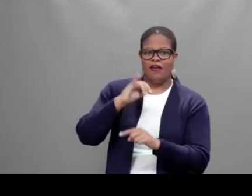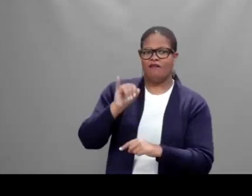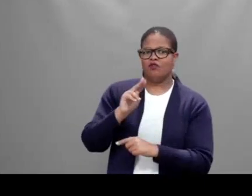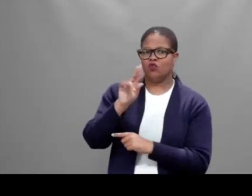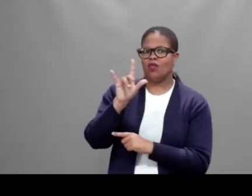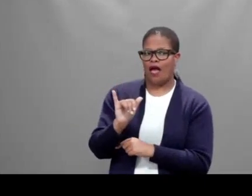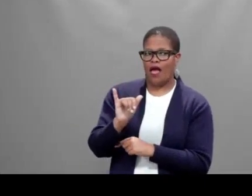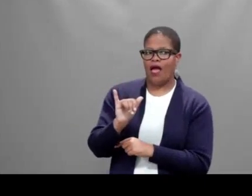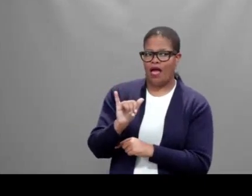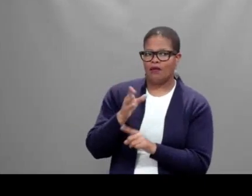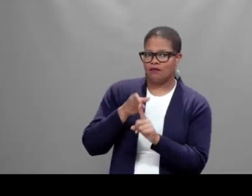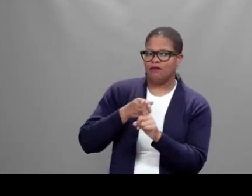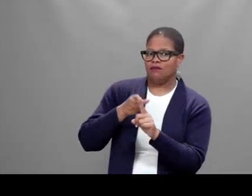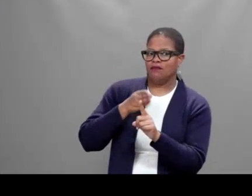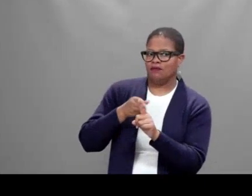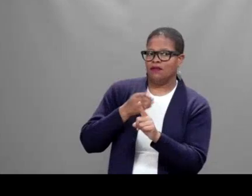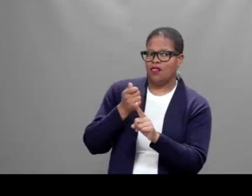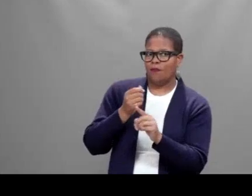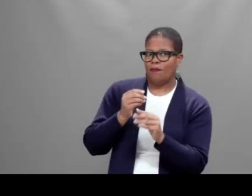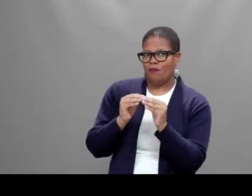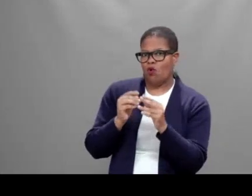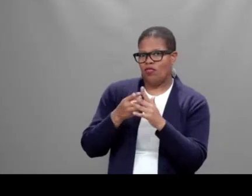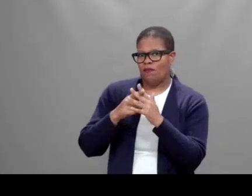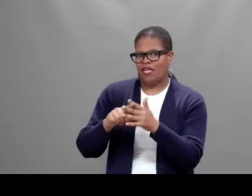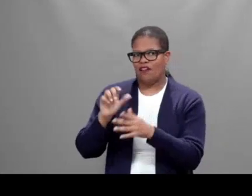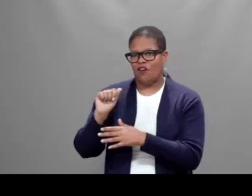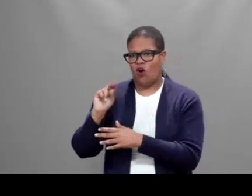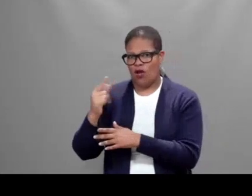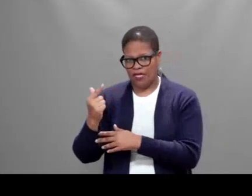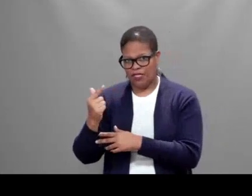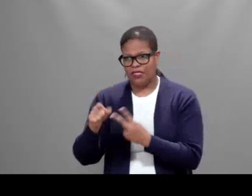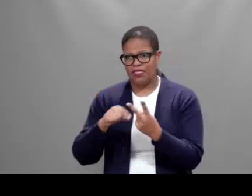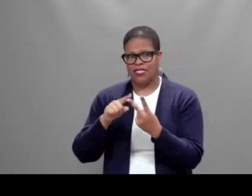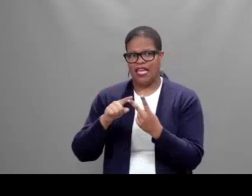July, and a little bit more at the beginning of August, and